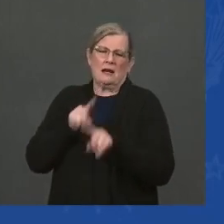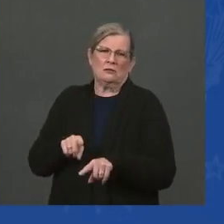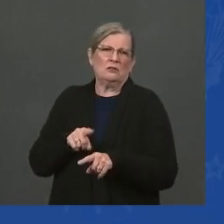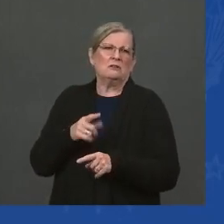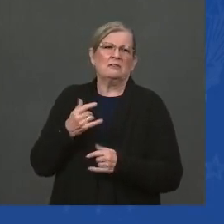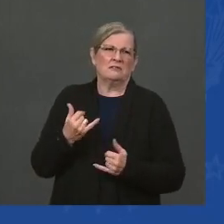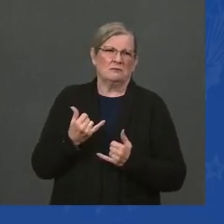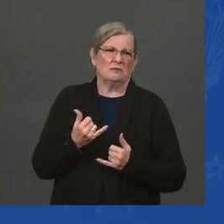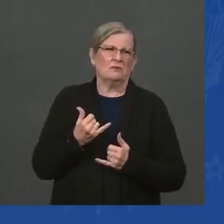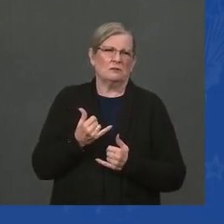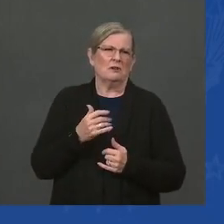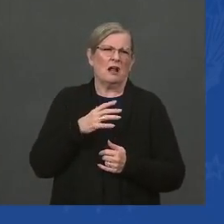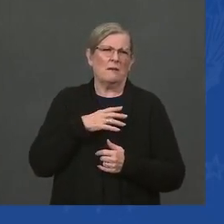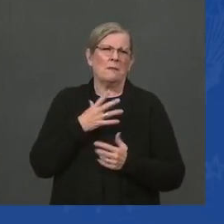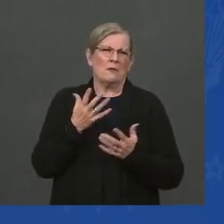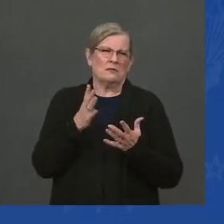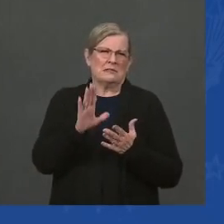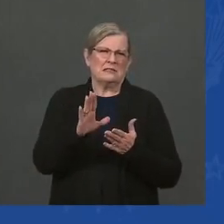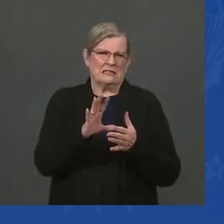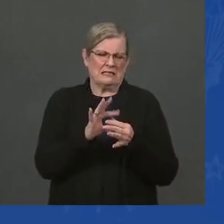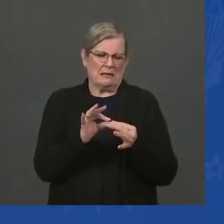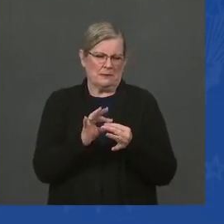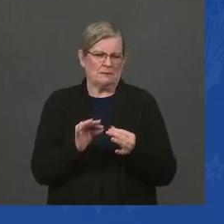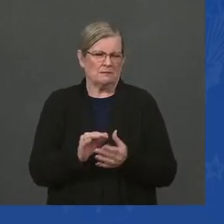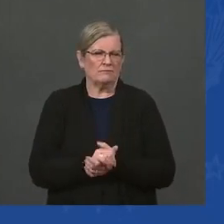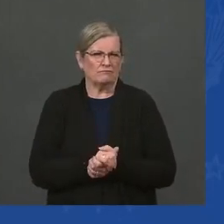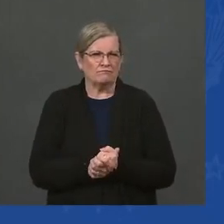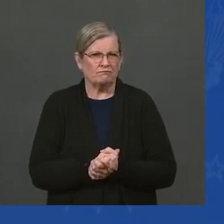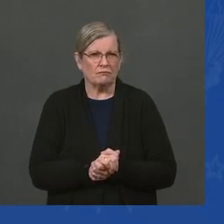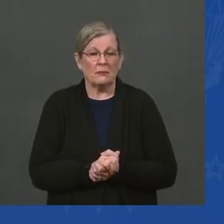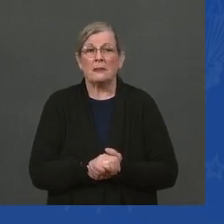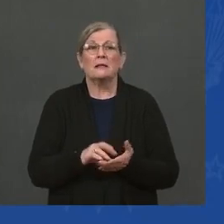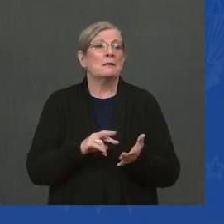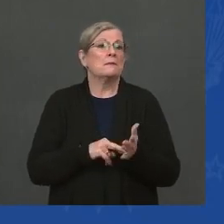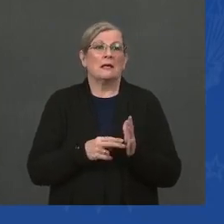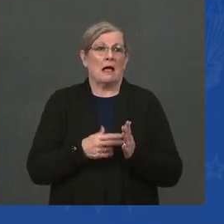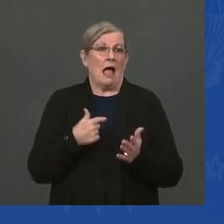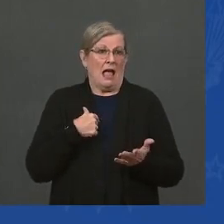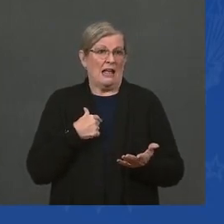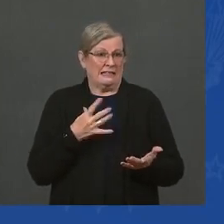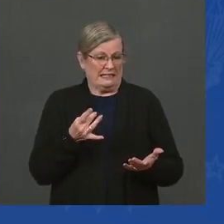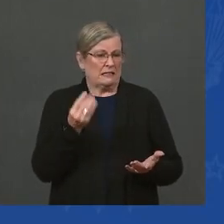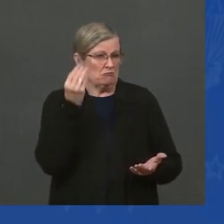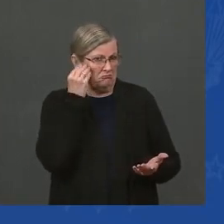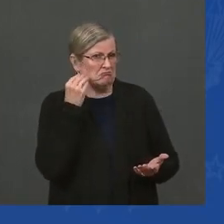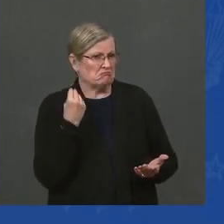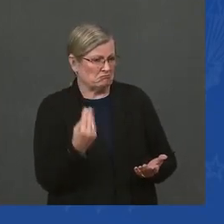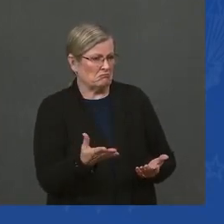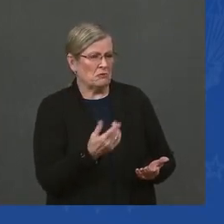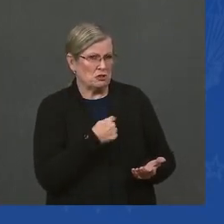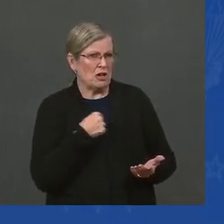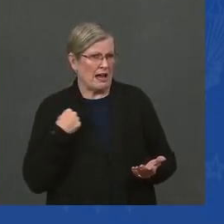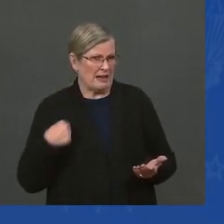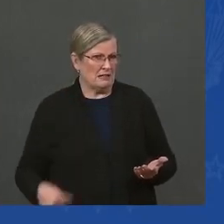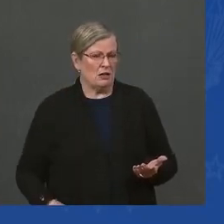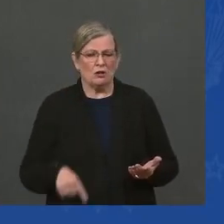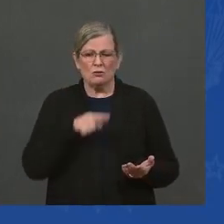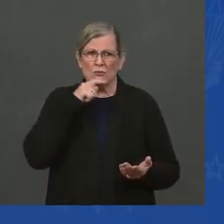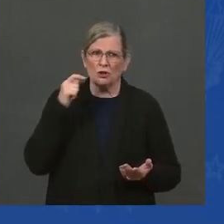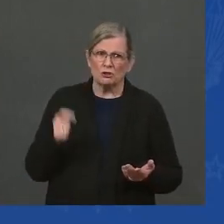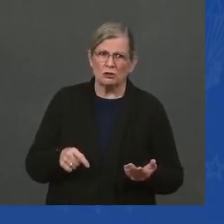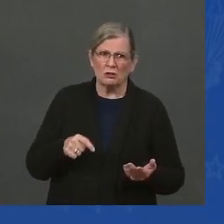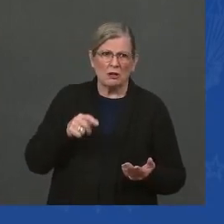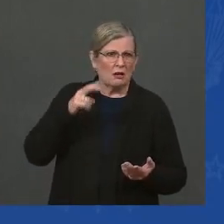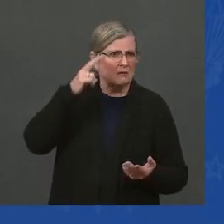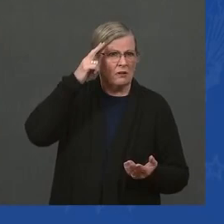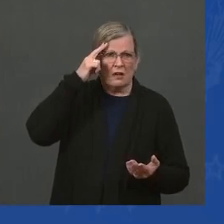statement. And that is that I indicated that China and Russia not showing up in Saudi Arabia was a problem. We